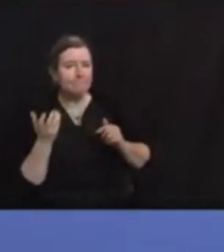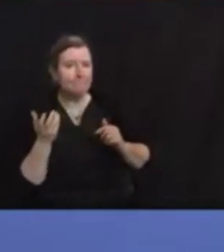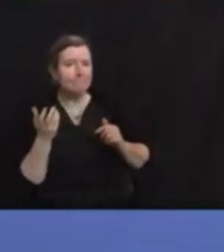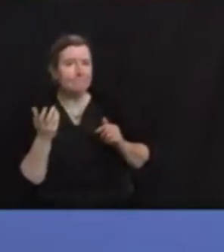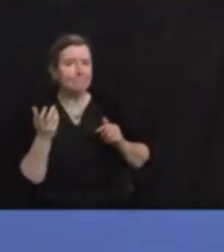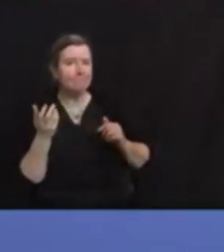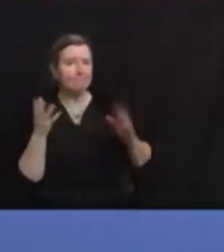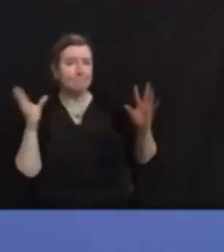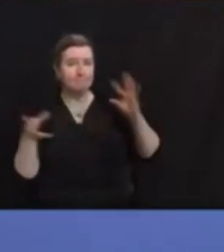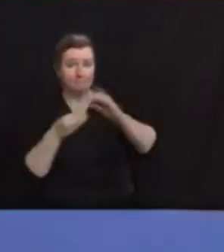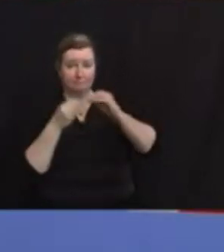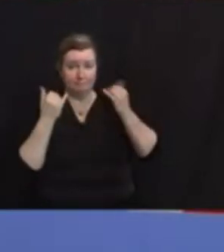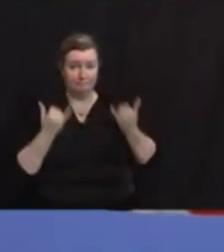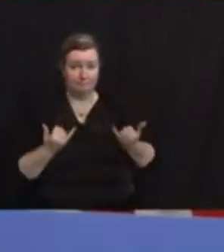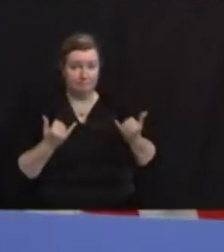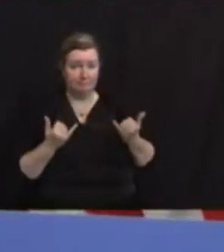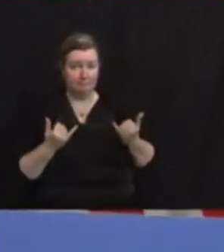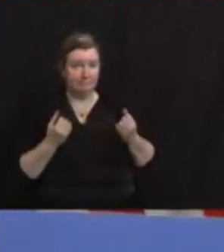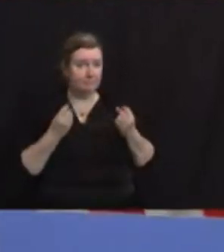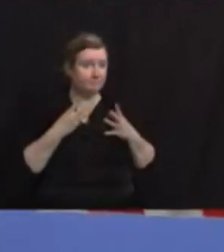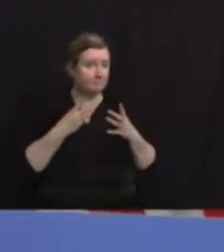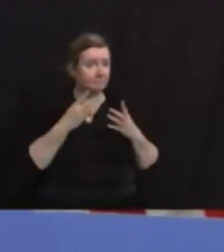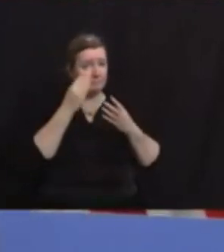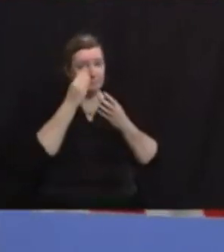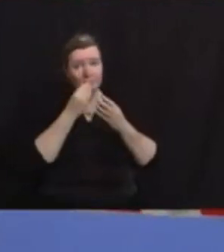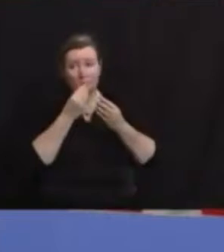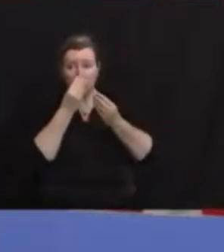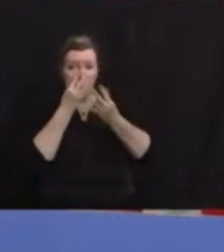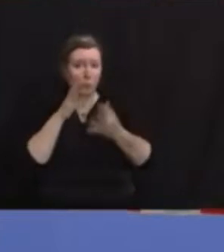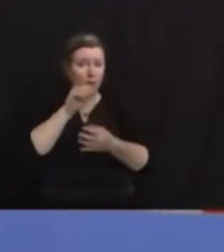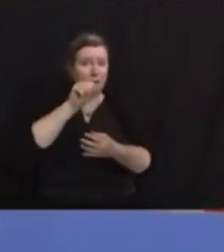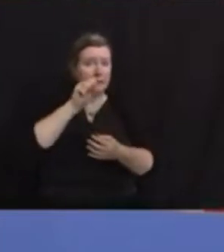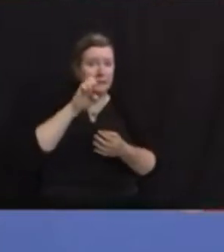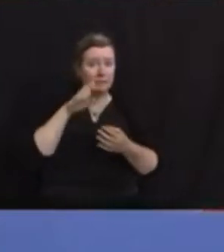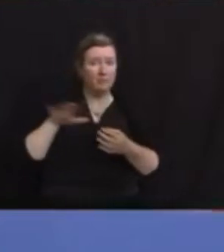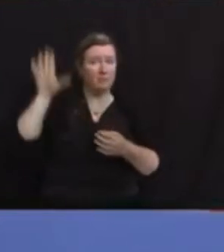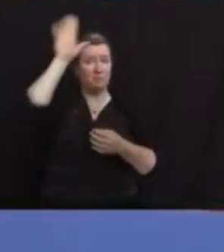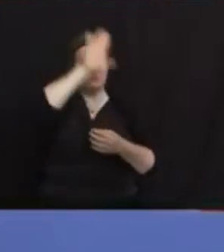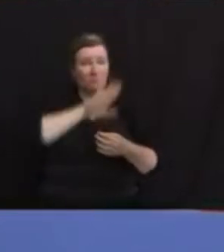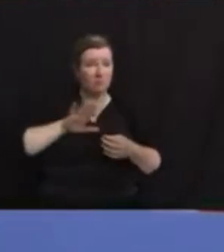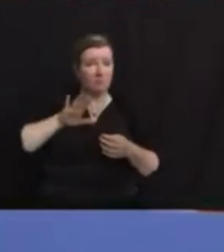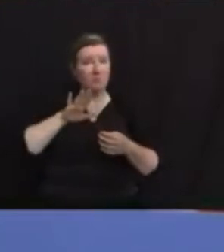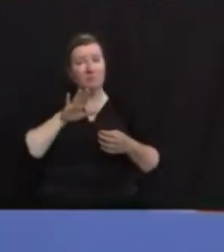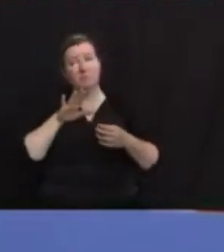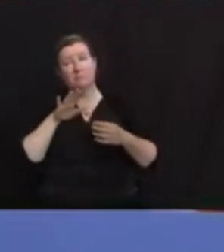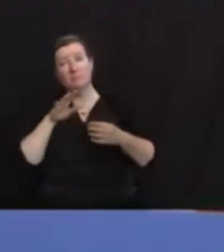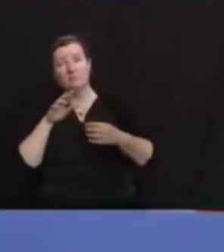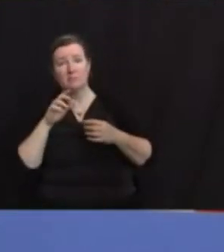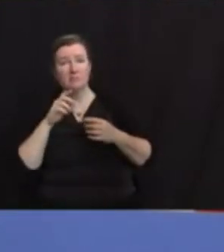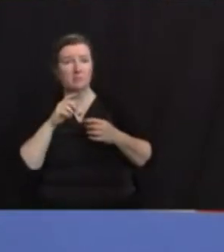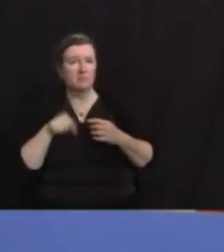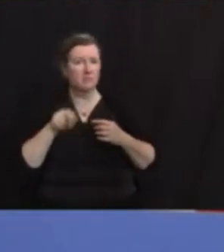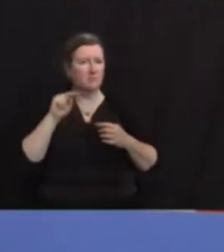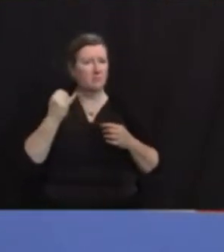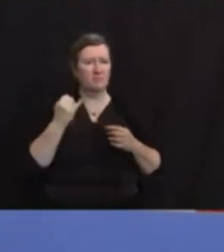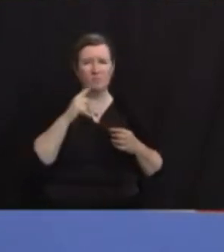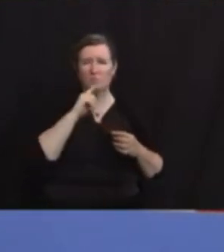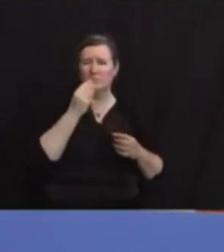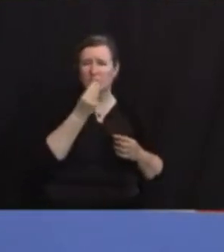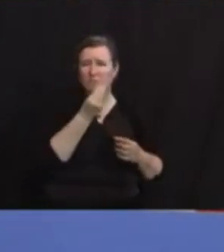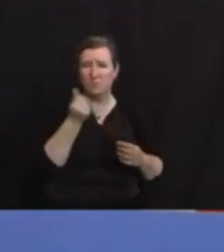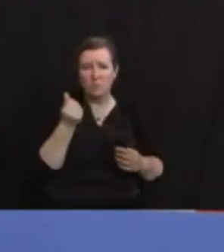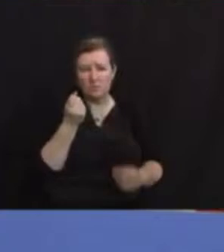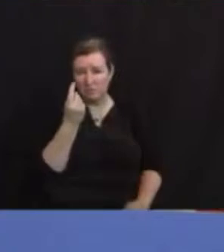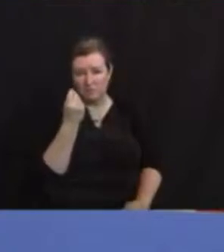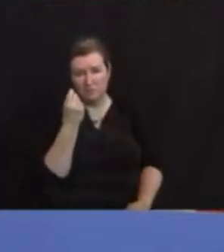considering how many reported cases there are in the country on a daily and weekly basis, it's a handful that have been reported,